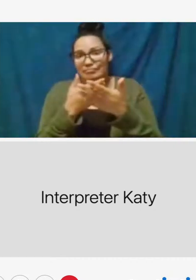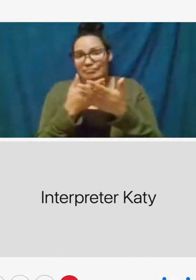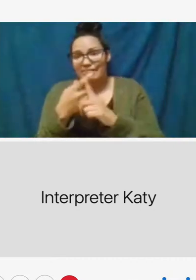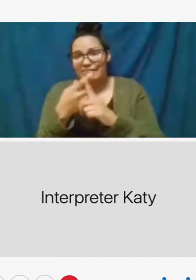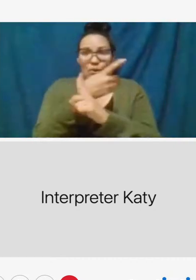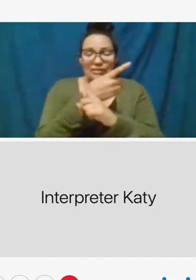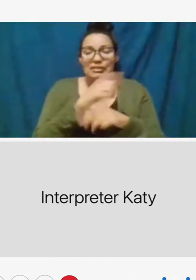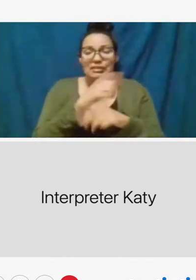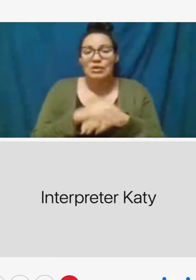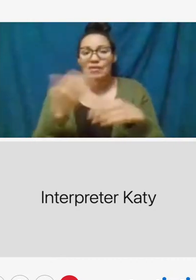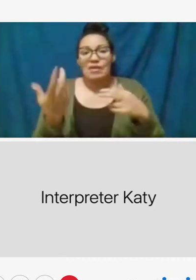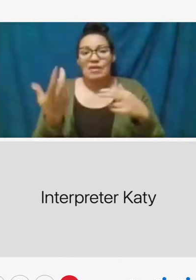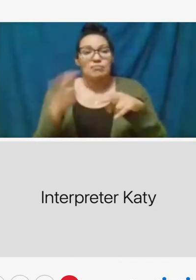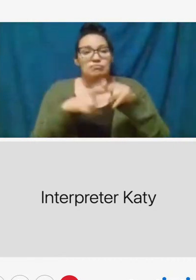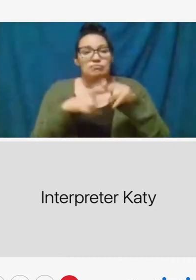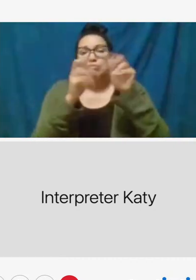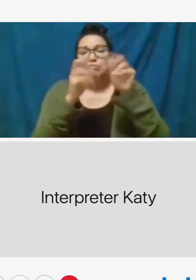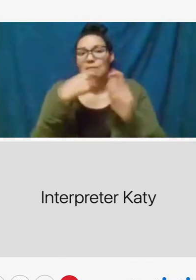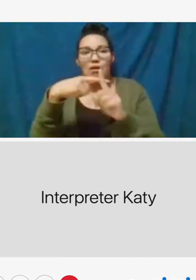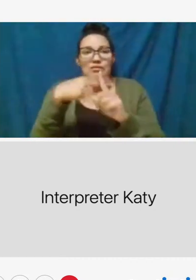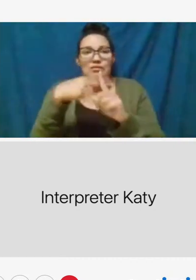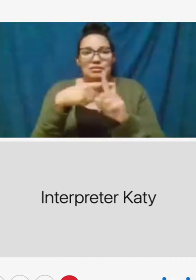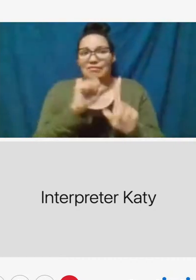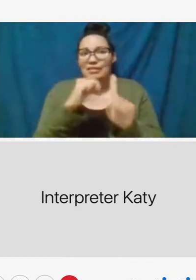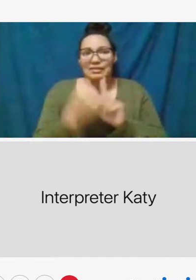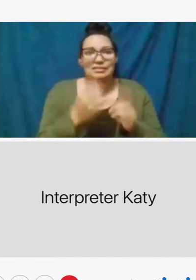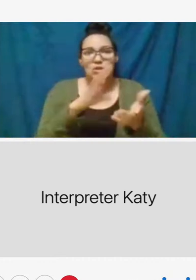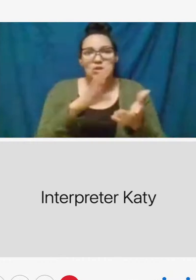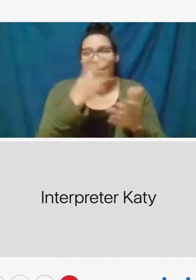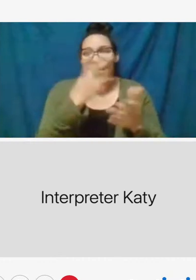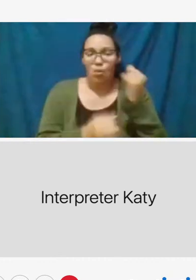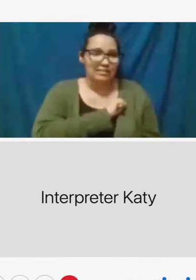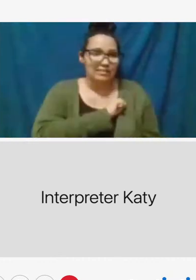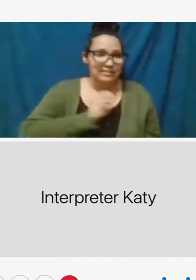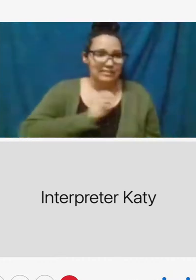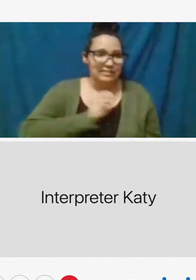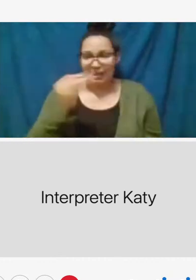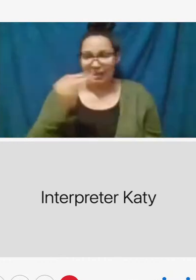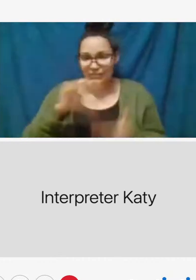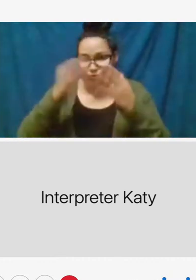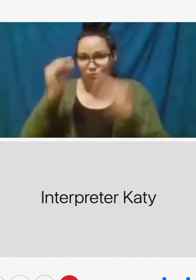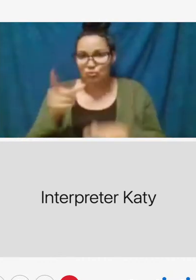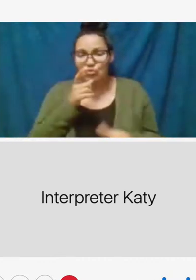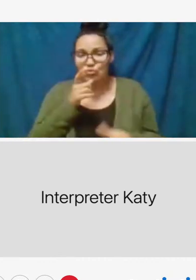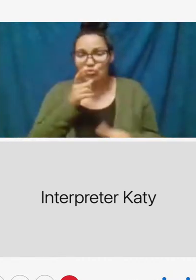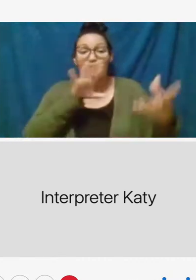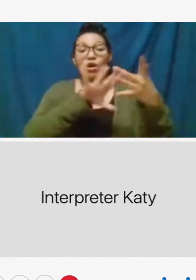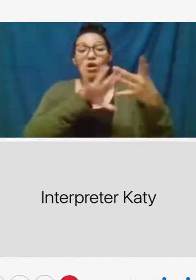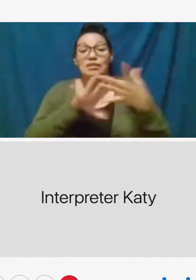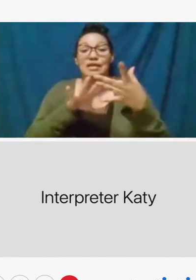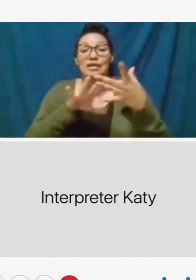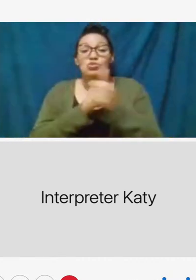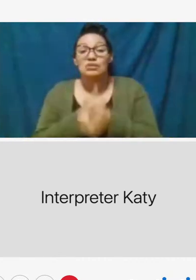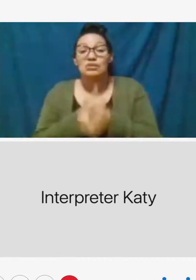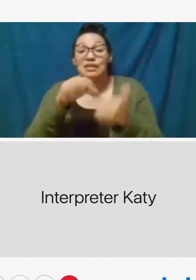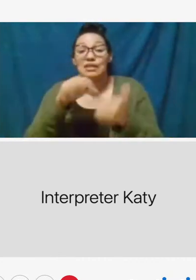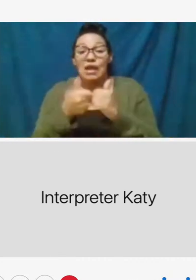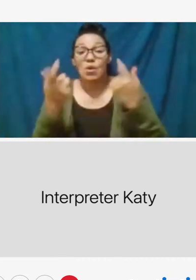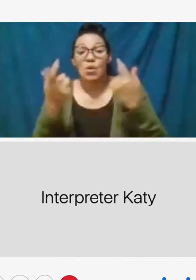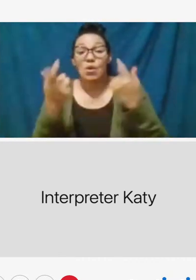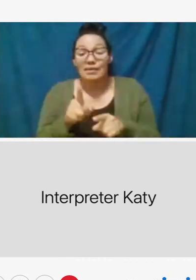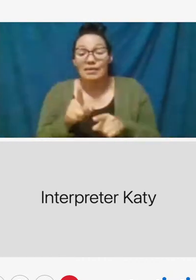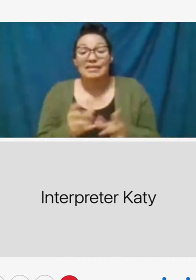cases you know staff and students uh contact tracing the way we have right now the the individual contact